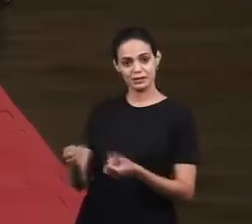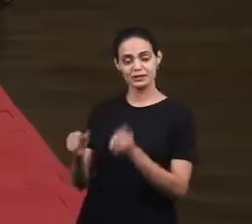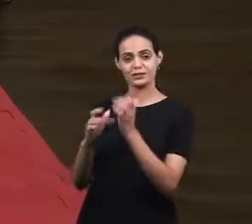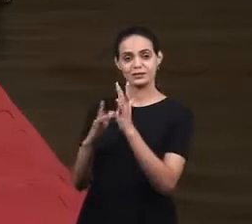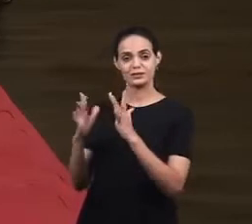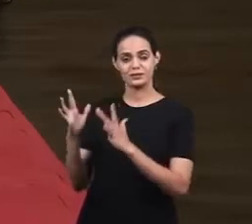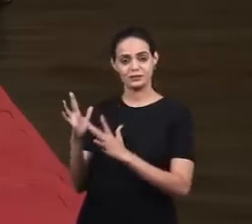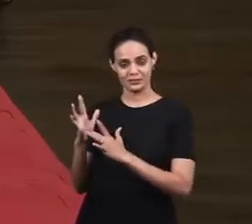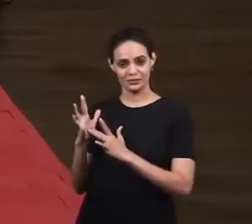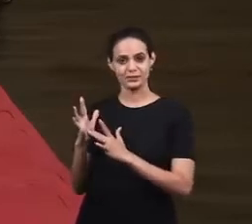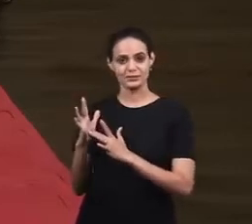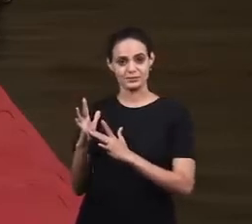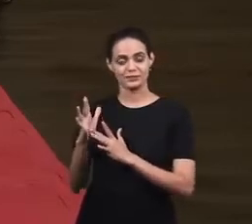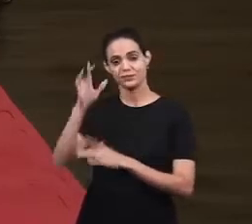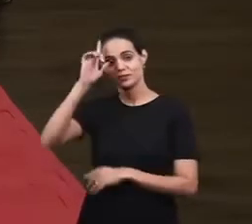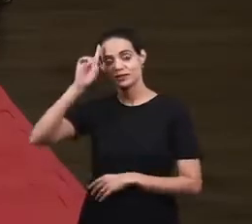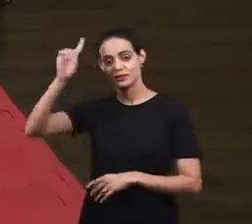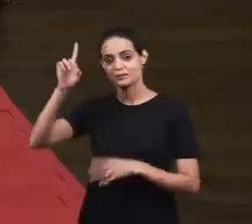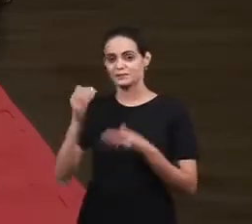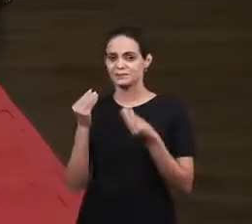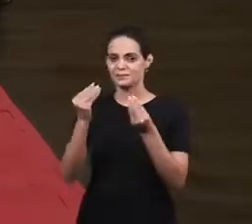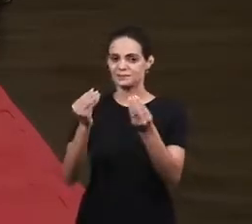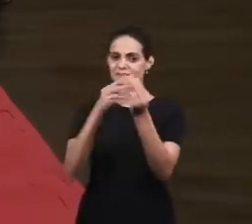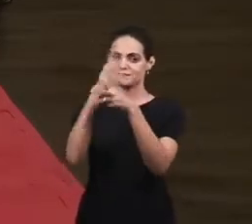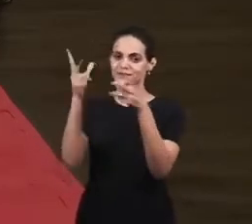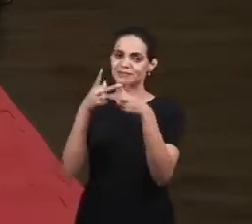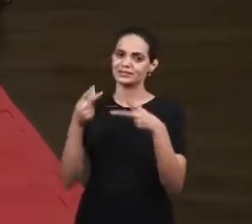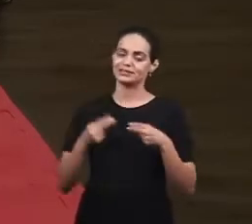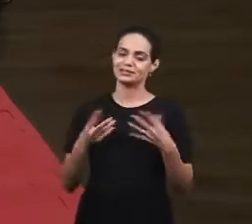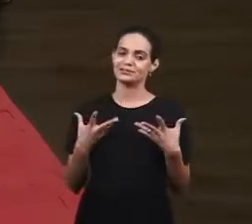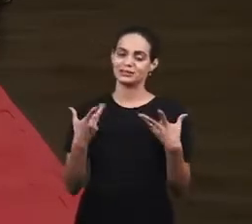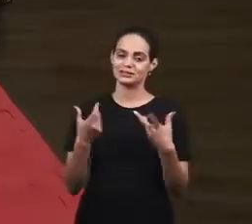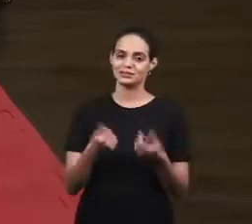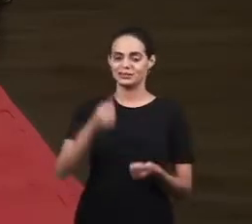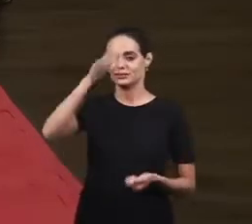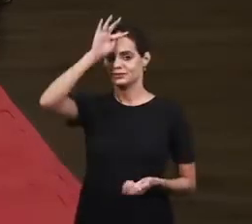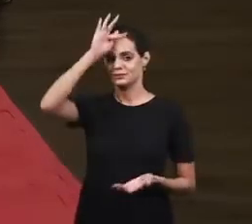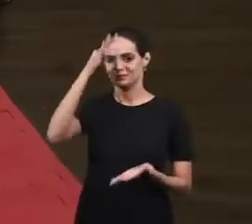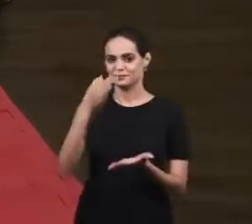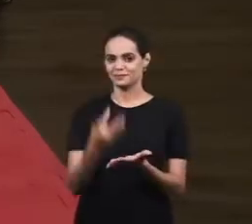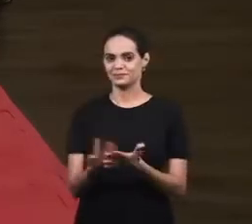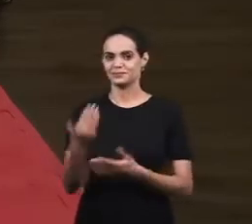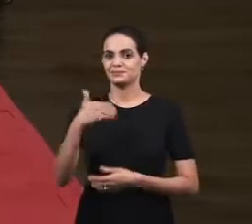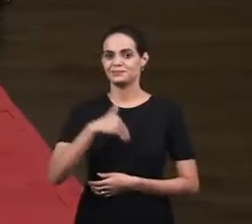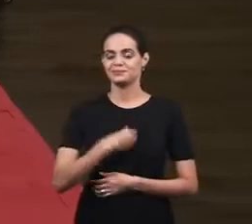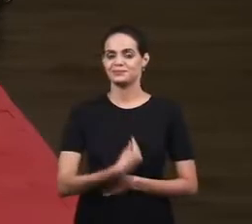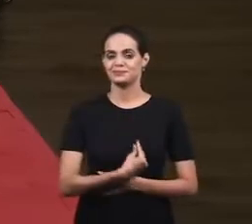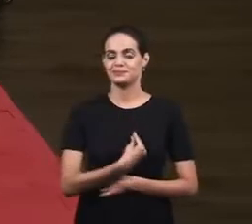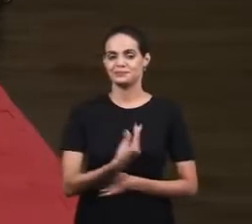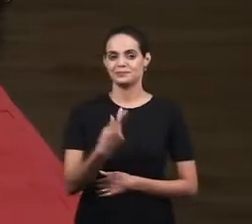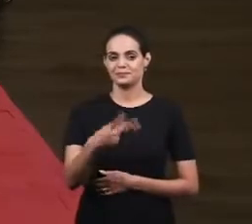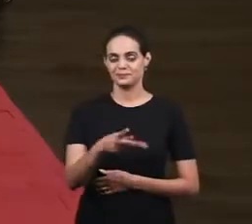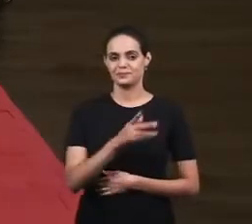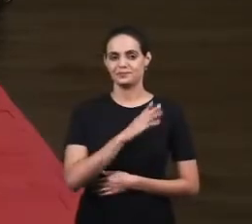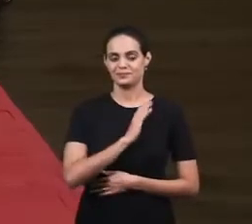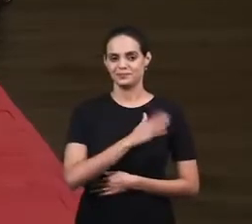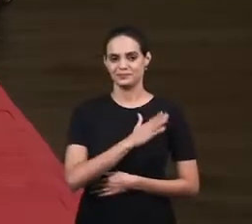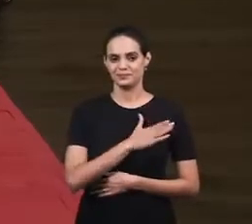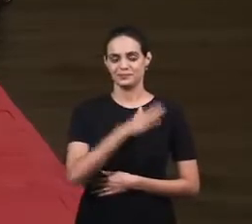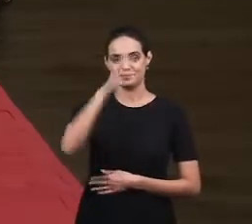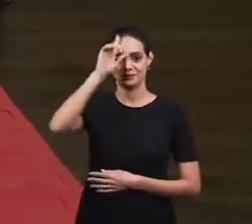Jesus. And God will give you this amazing gift, which is a living faith in your heart. So you can believe and